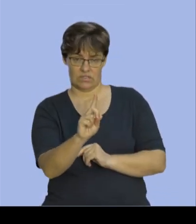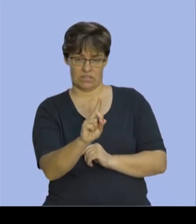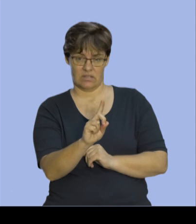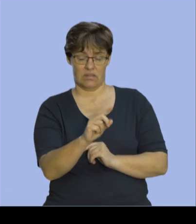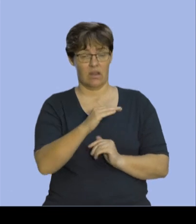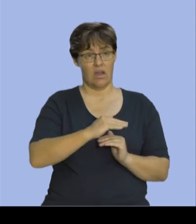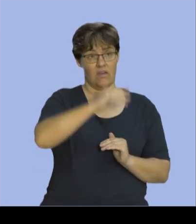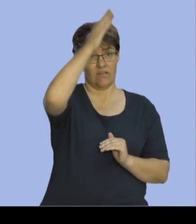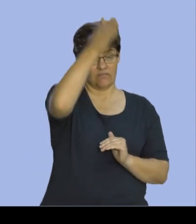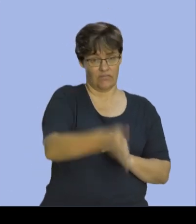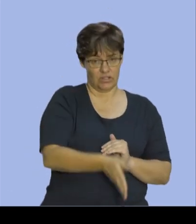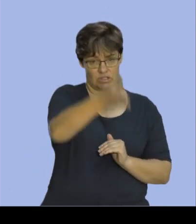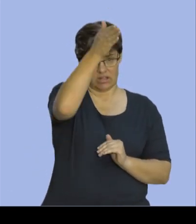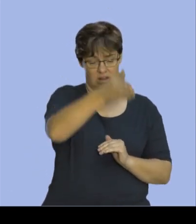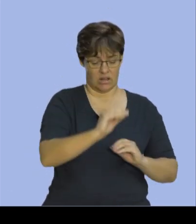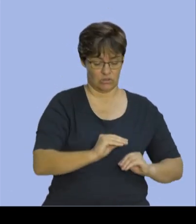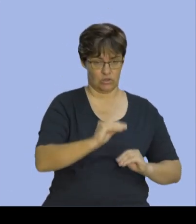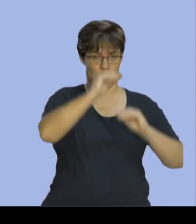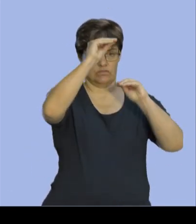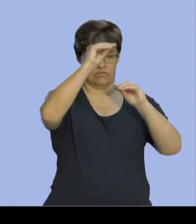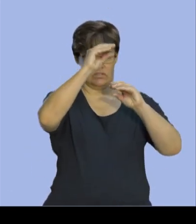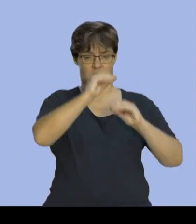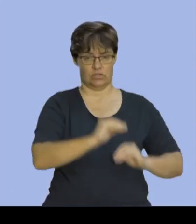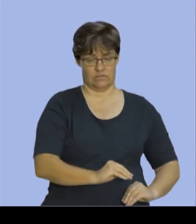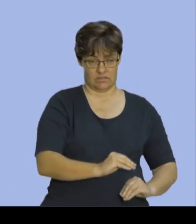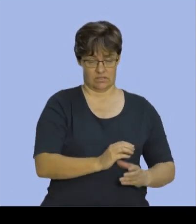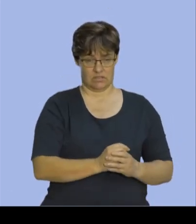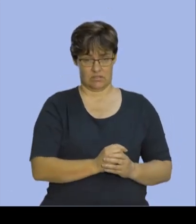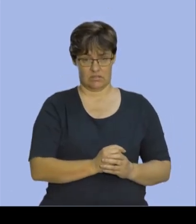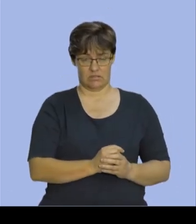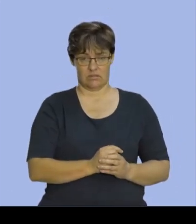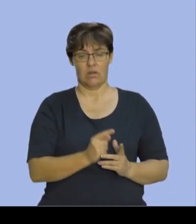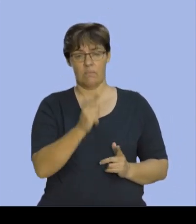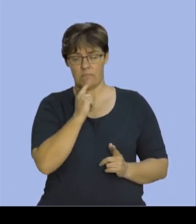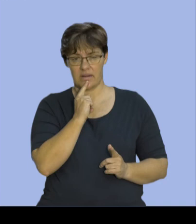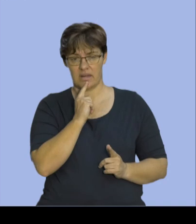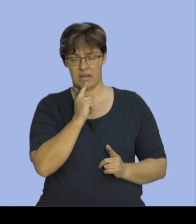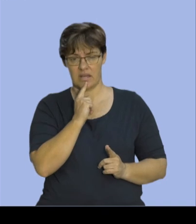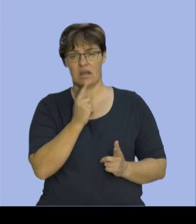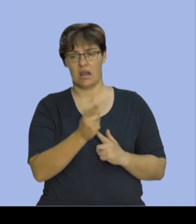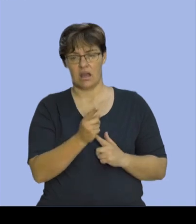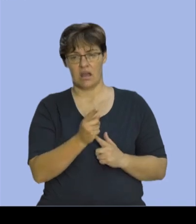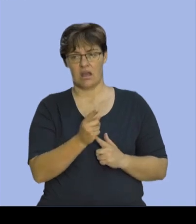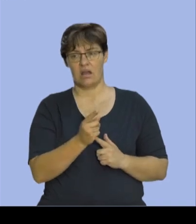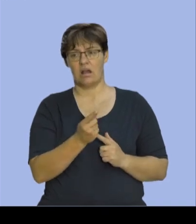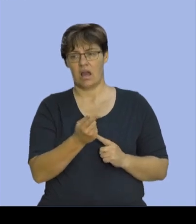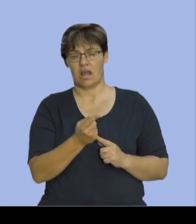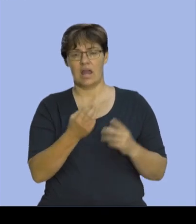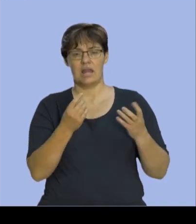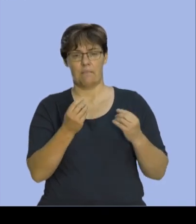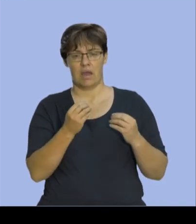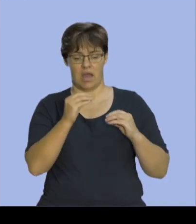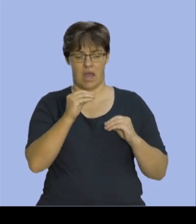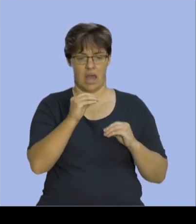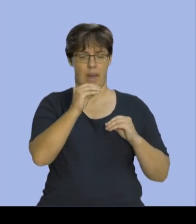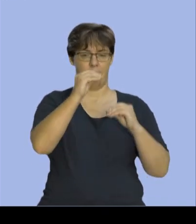vertical shift, right? Shift, is translating this graph a certain number of units